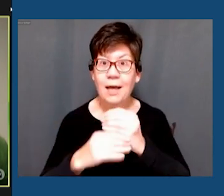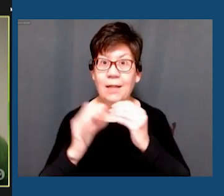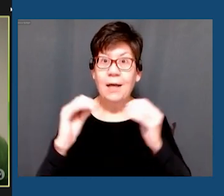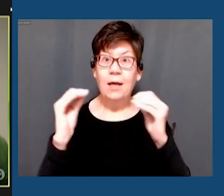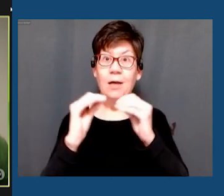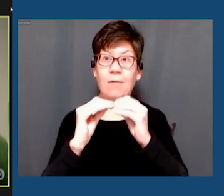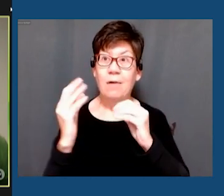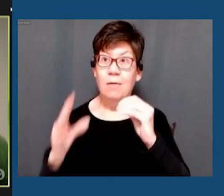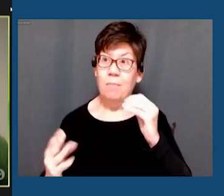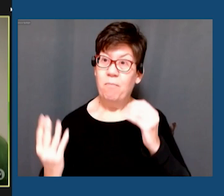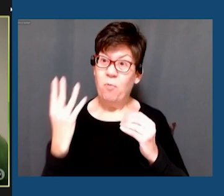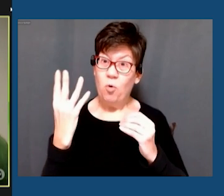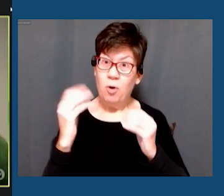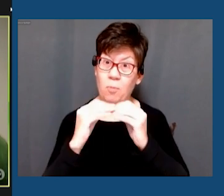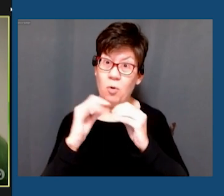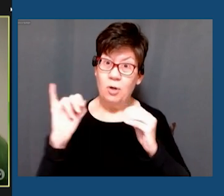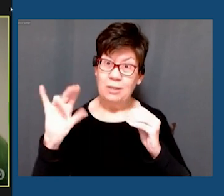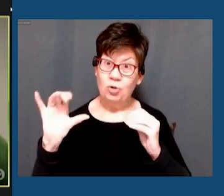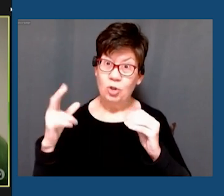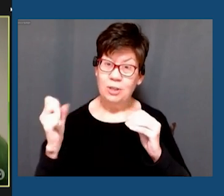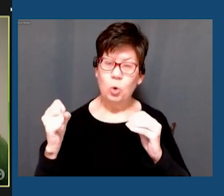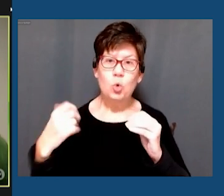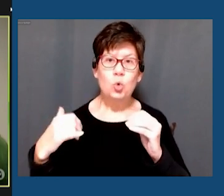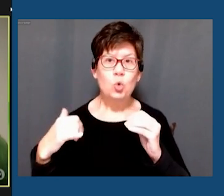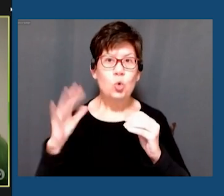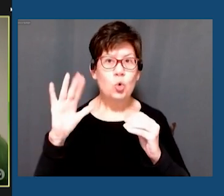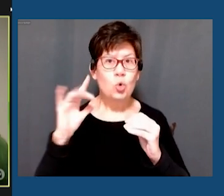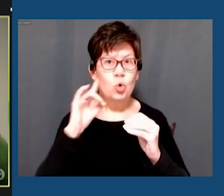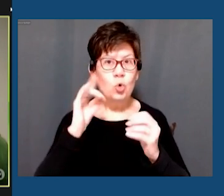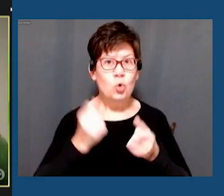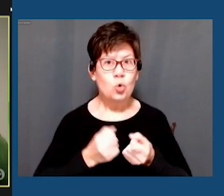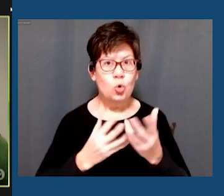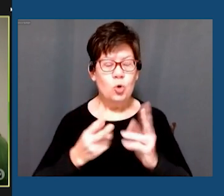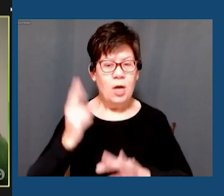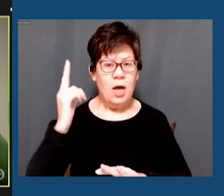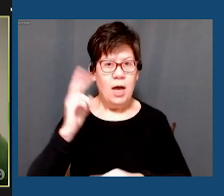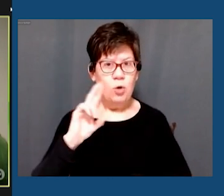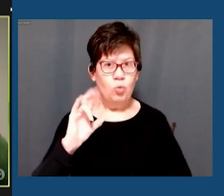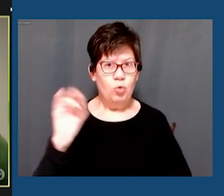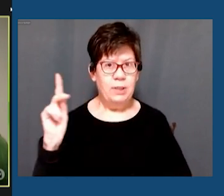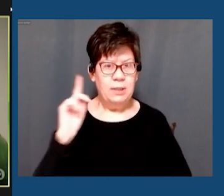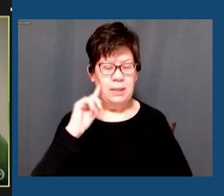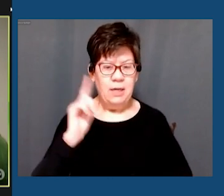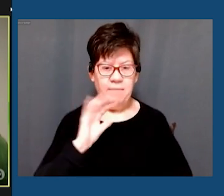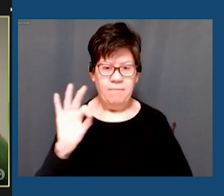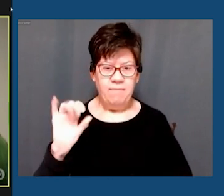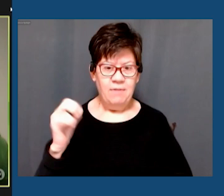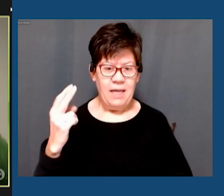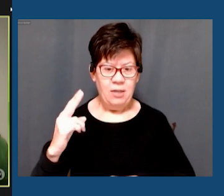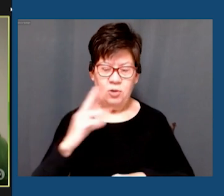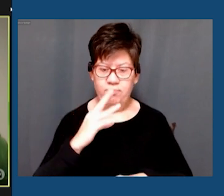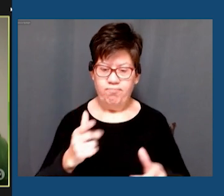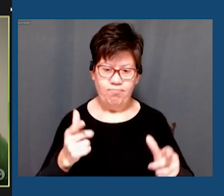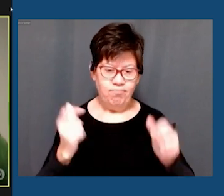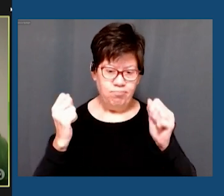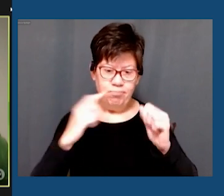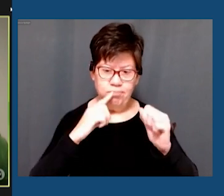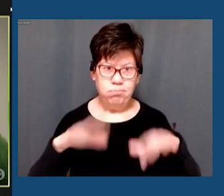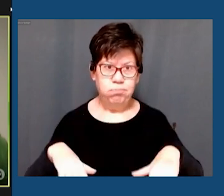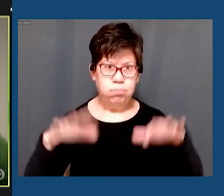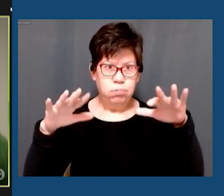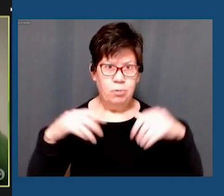rain, that's what triggers that high risk of flash flooding. So please take this seriously, right? You need to hear things 3